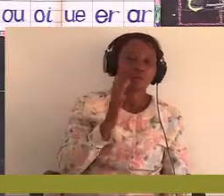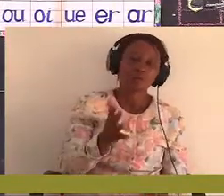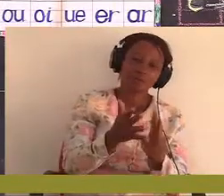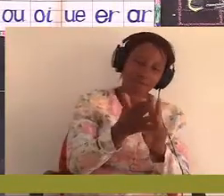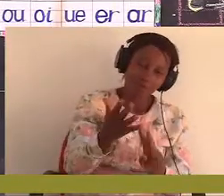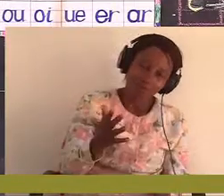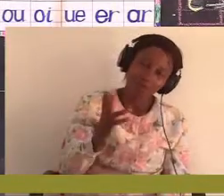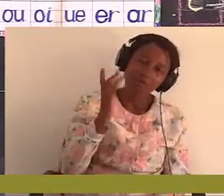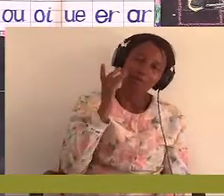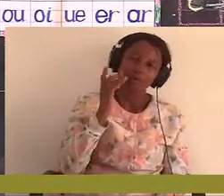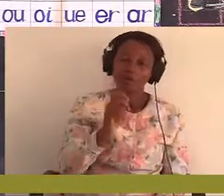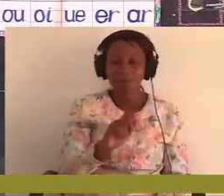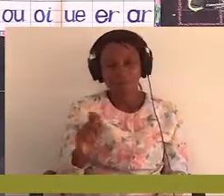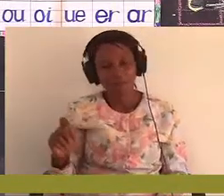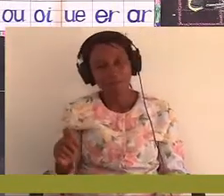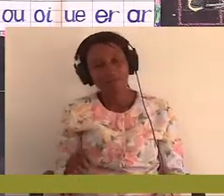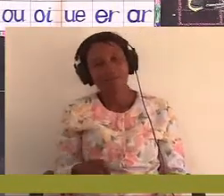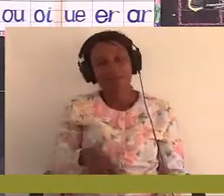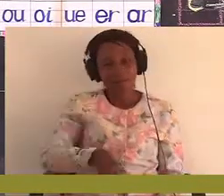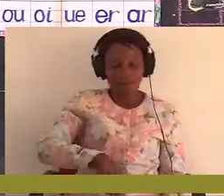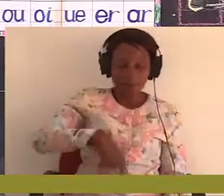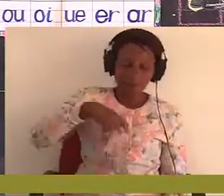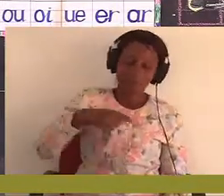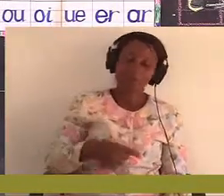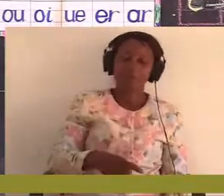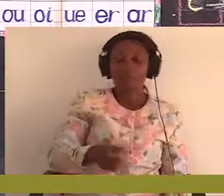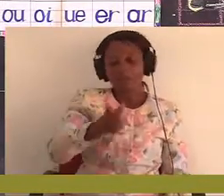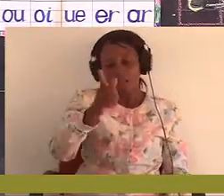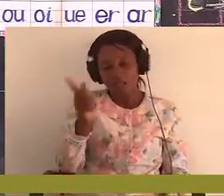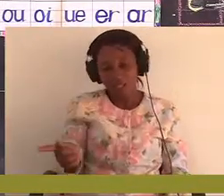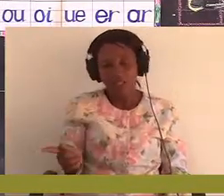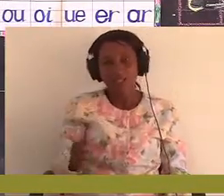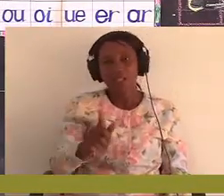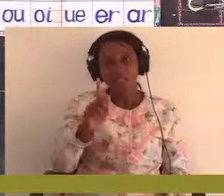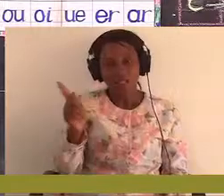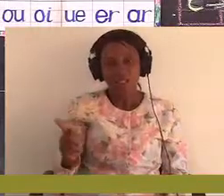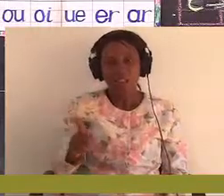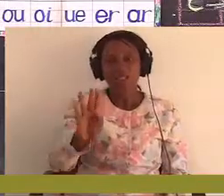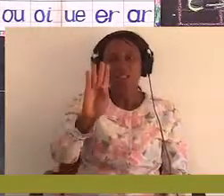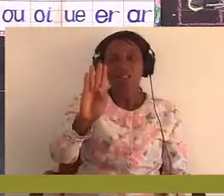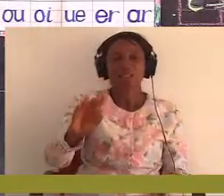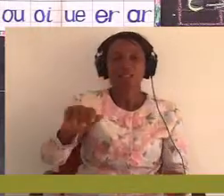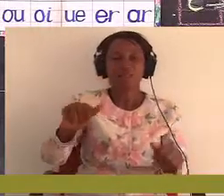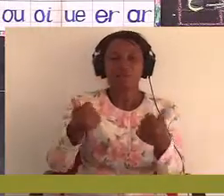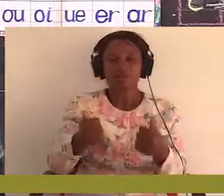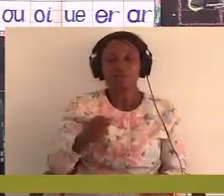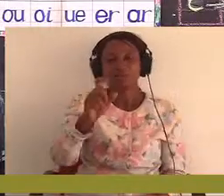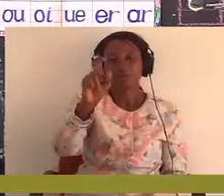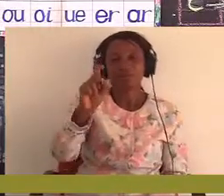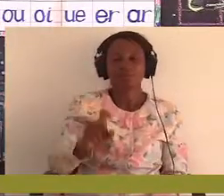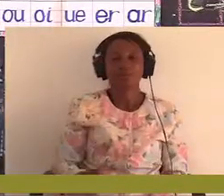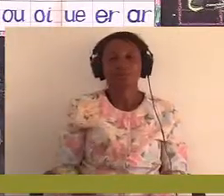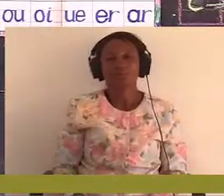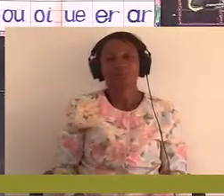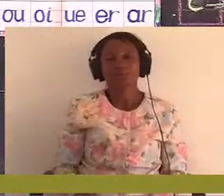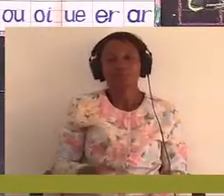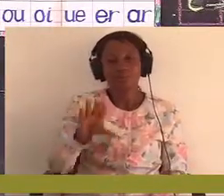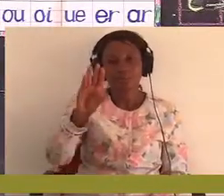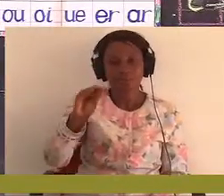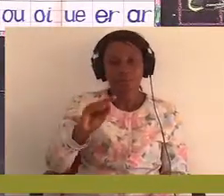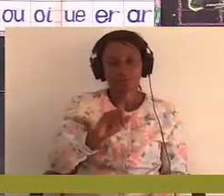g, and you can hear g at the beginning of the word. Do we have